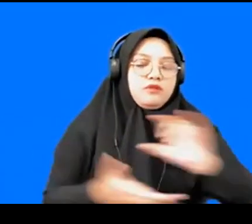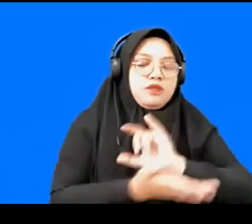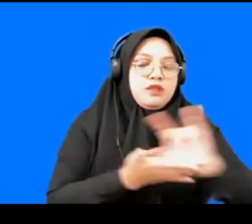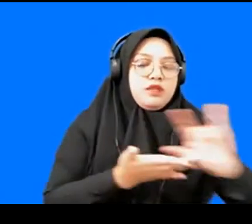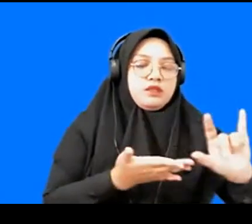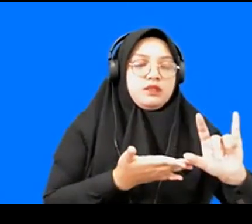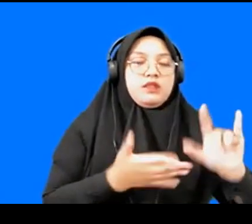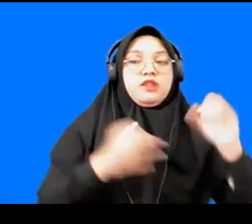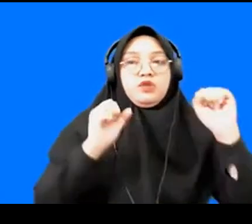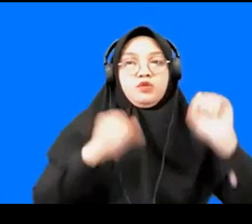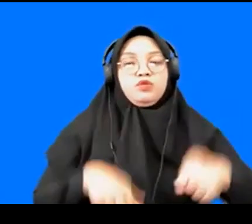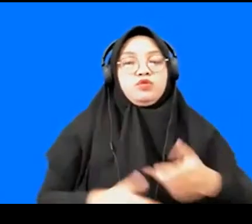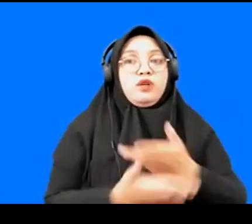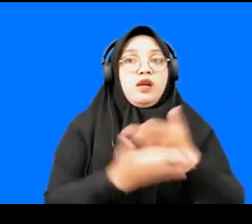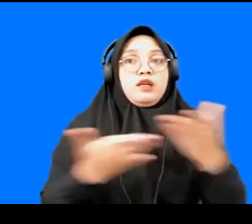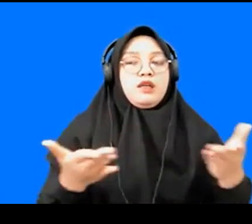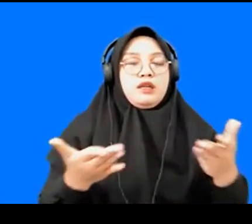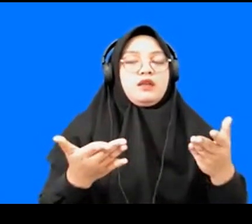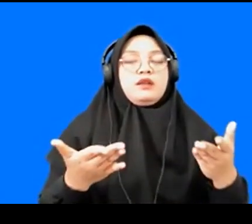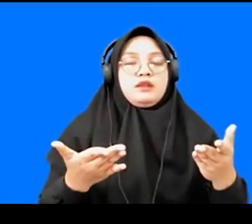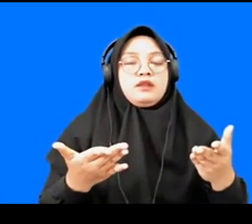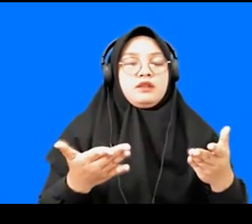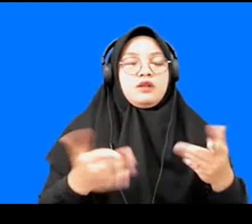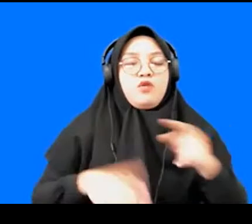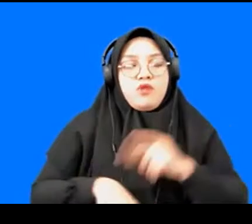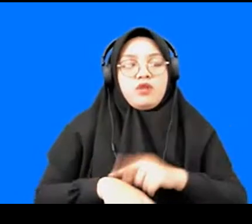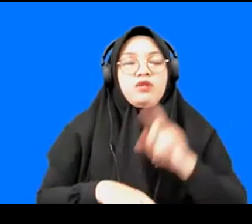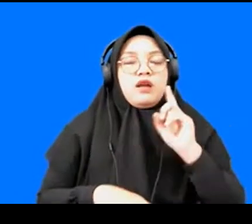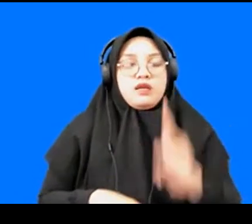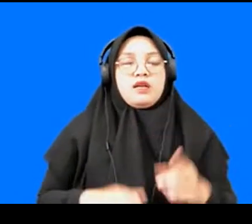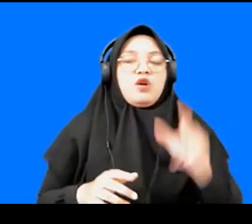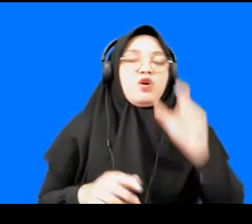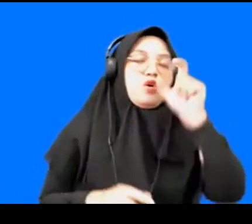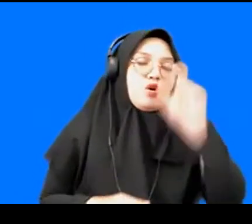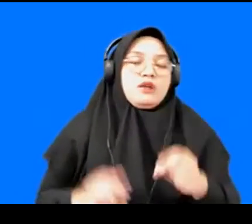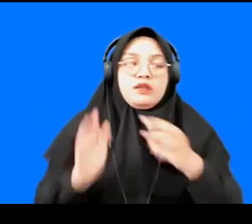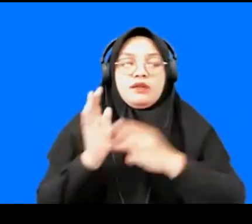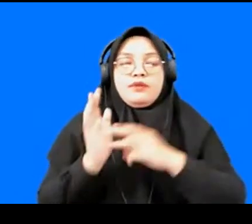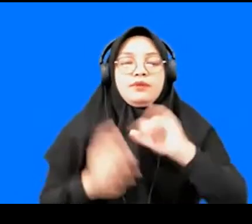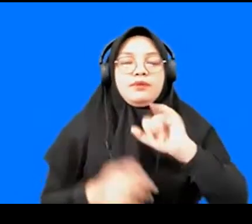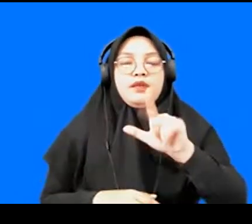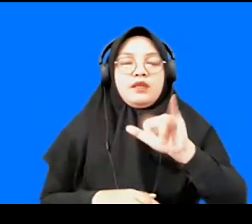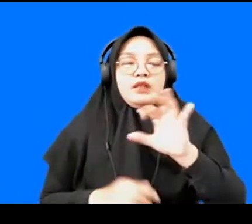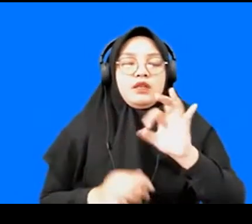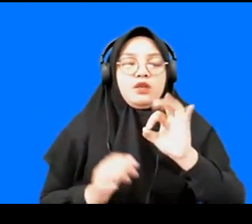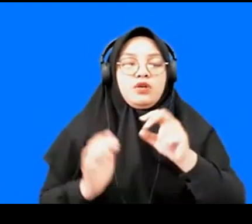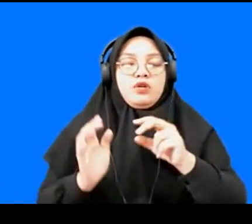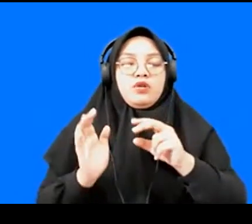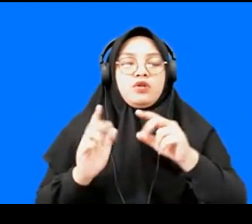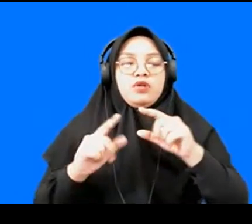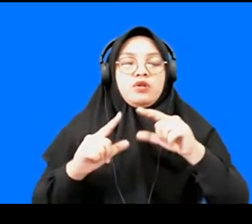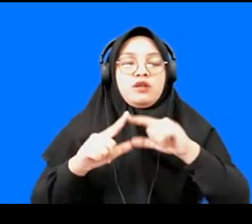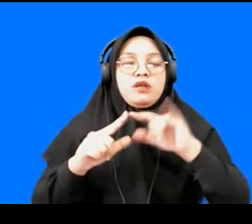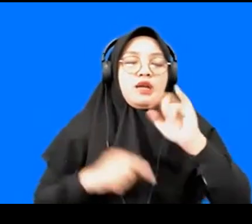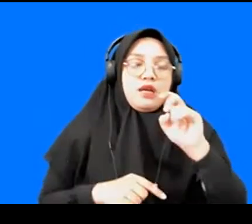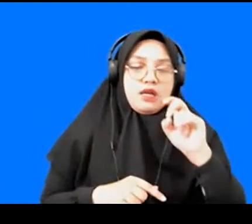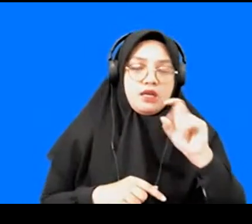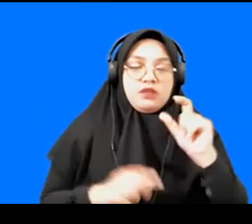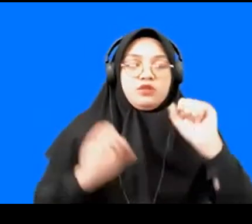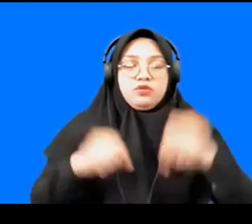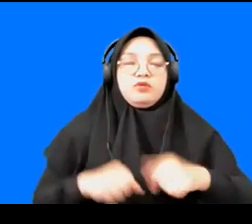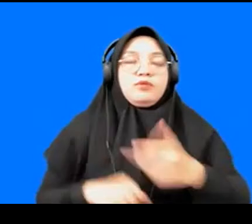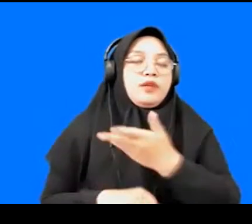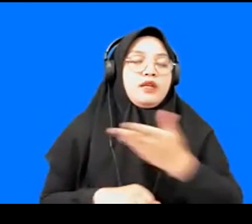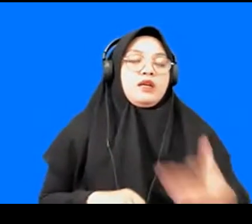are billionaires who now agree that they must actually, you know, and there are some billionaires who acknowledge that